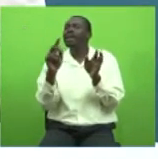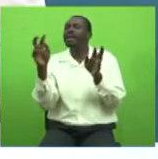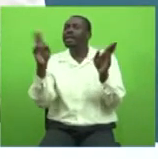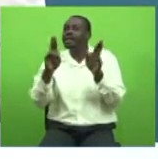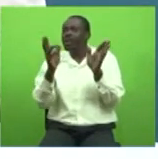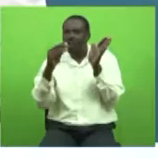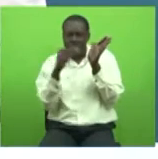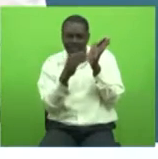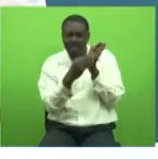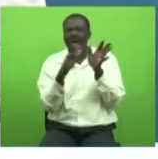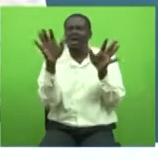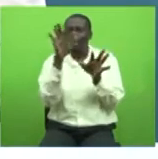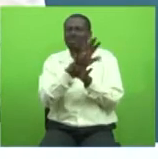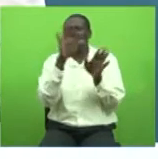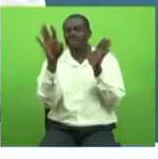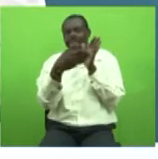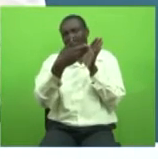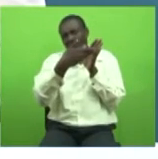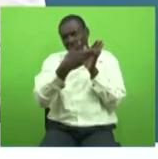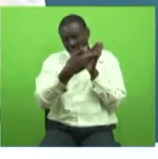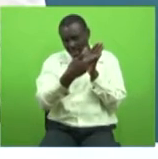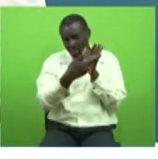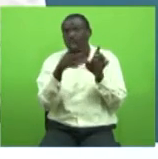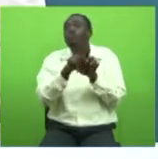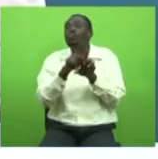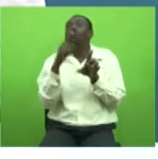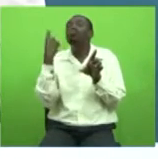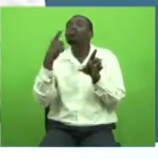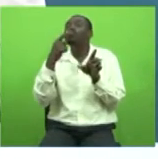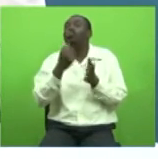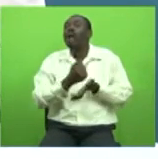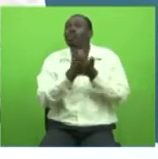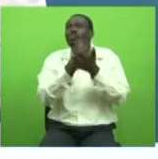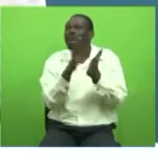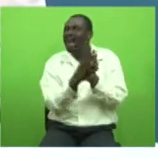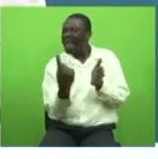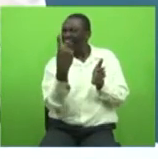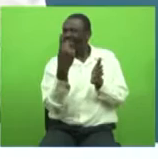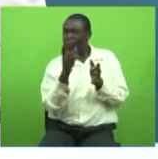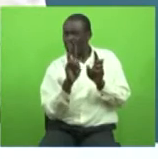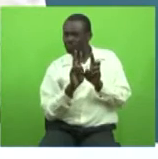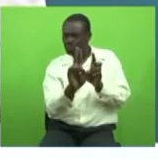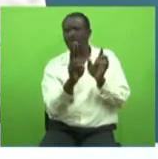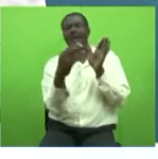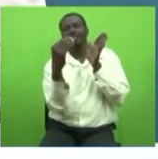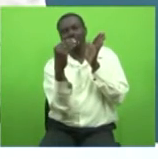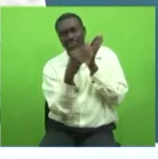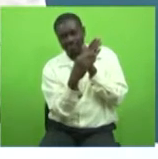whose escort the victim comes. So it can be a police officer, it can be a relative, or sometimes it can be